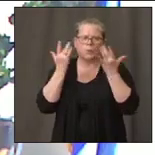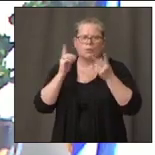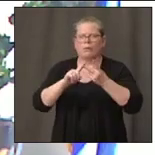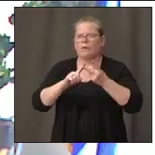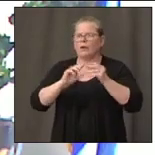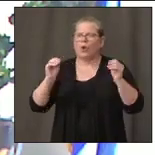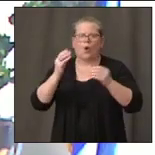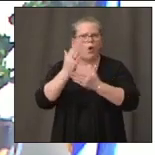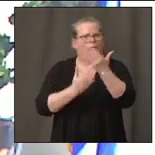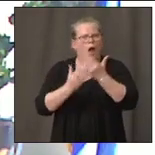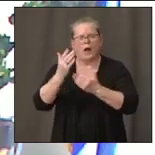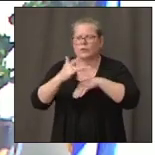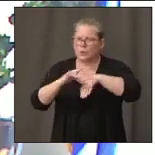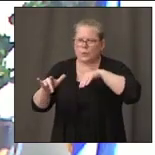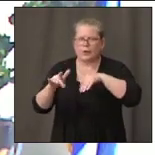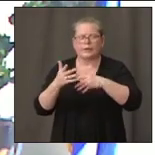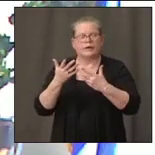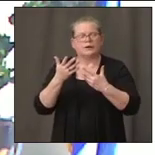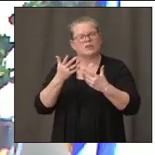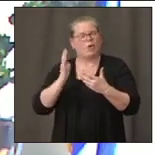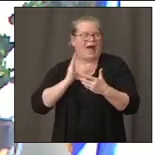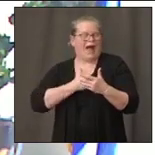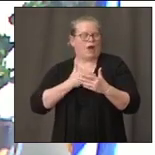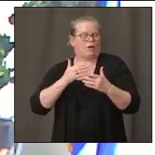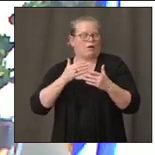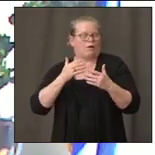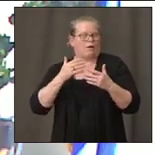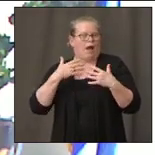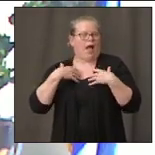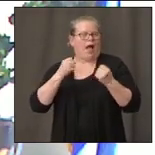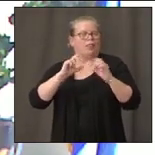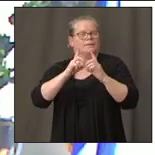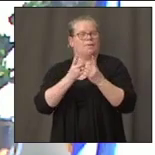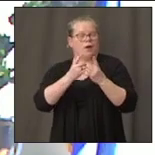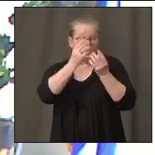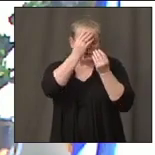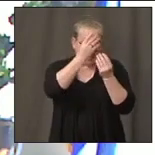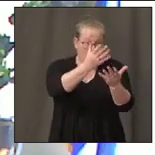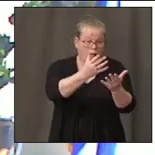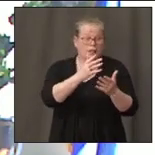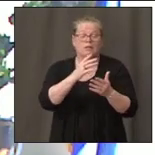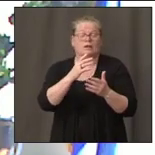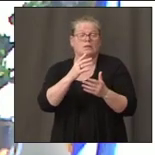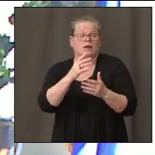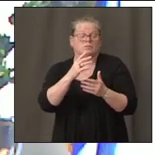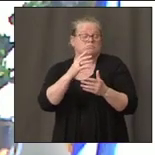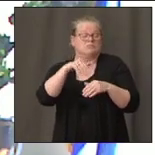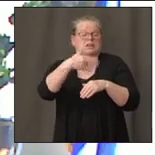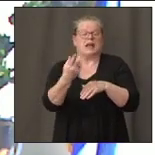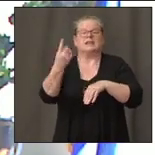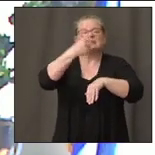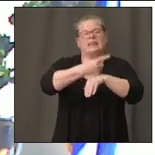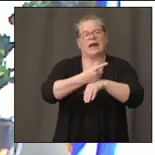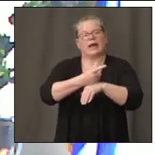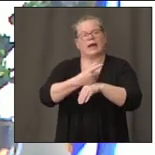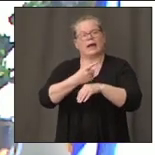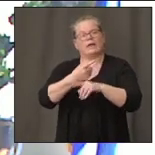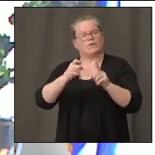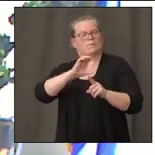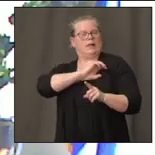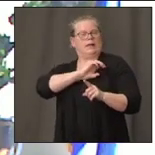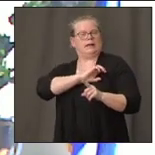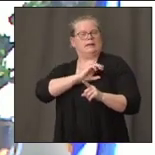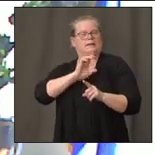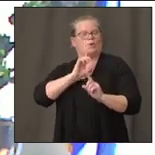reported to our health department, but at some point the next day, a friendly member of our local police department will stop down there and